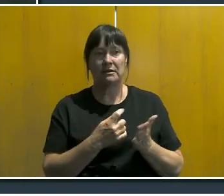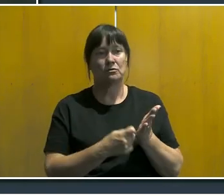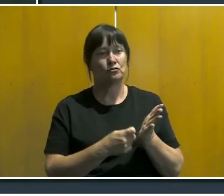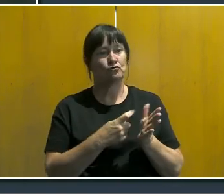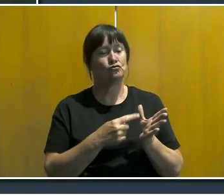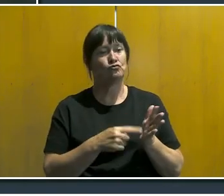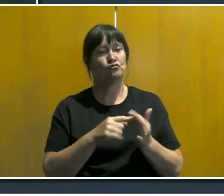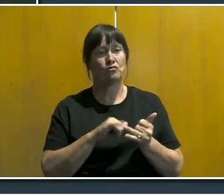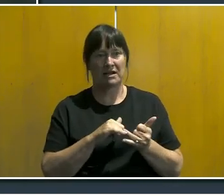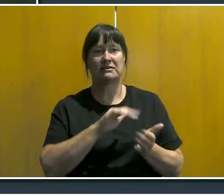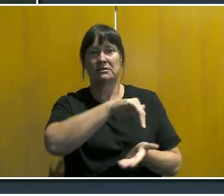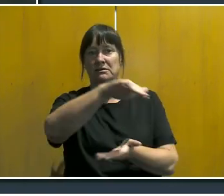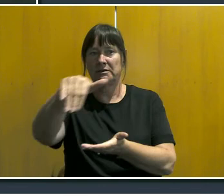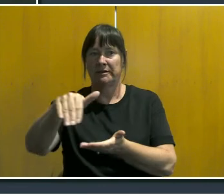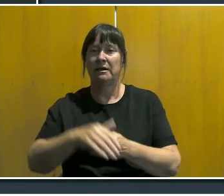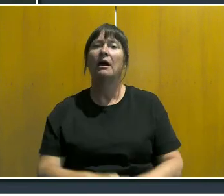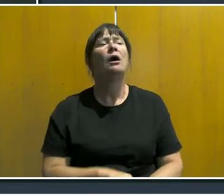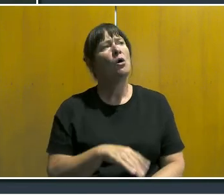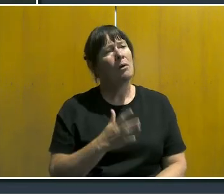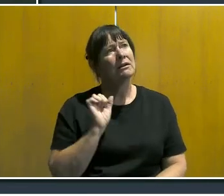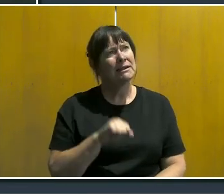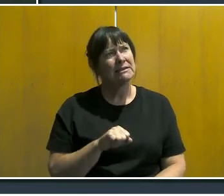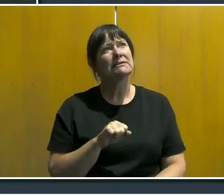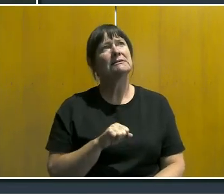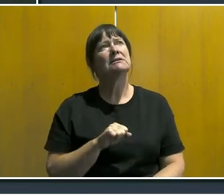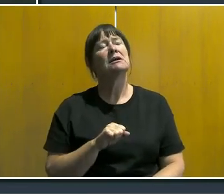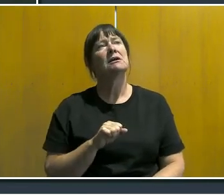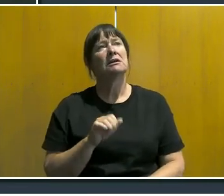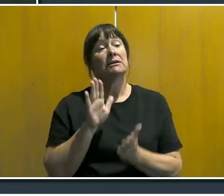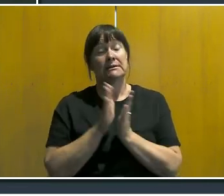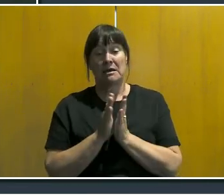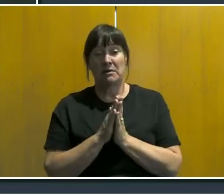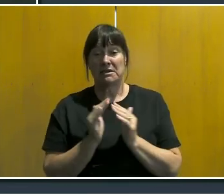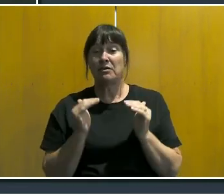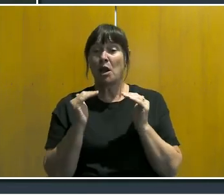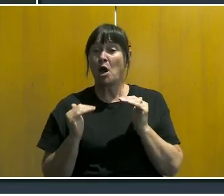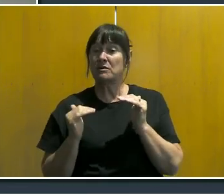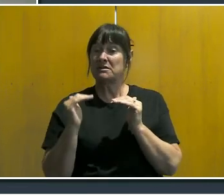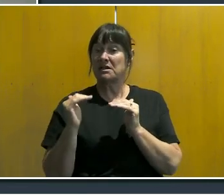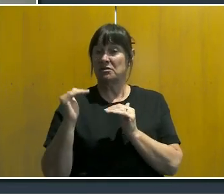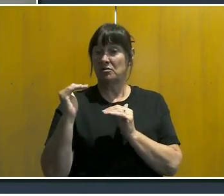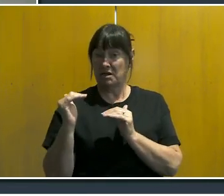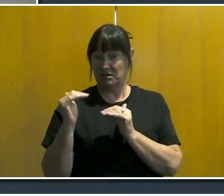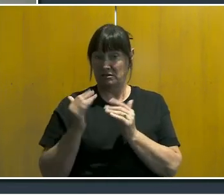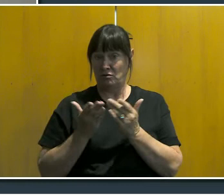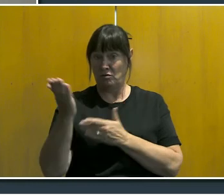average rate increases across the whole of the country over the last 20 years. It's also one of the poorest regions.